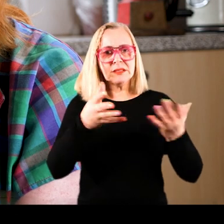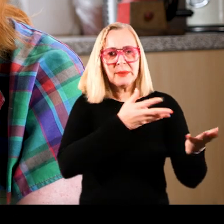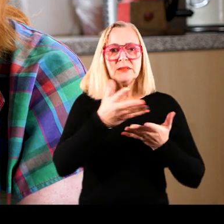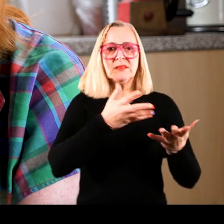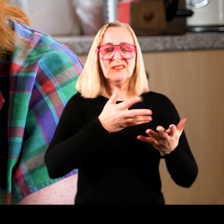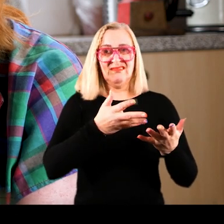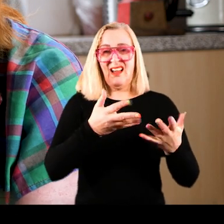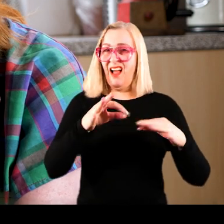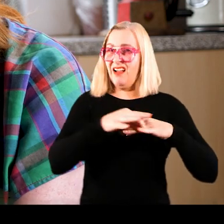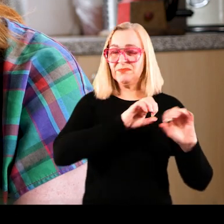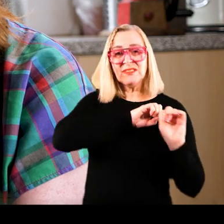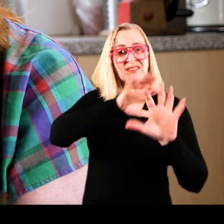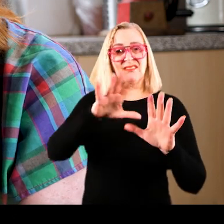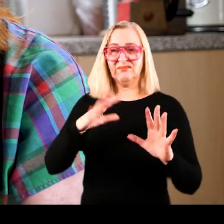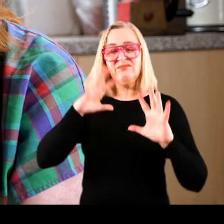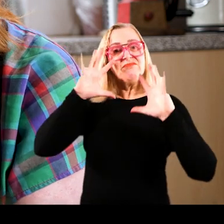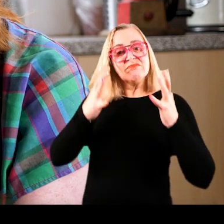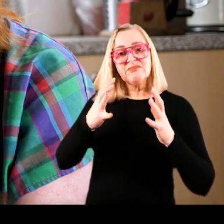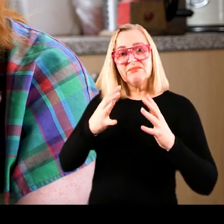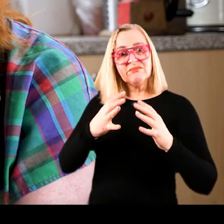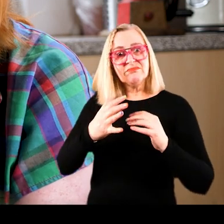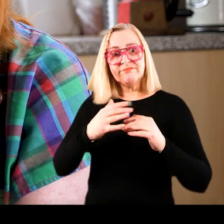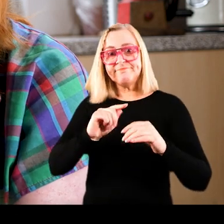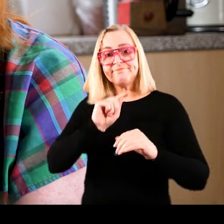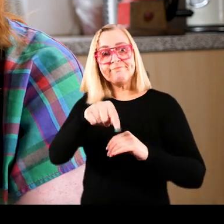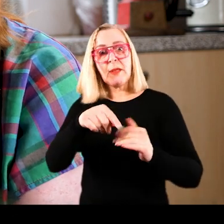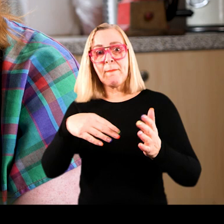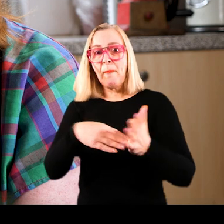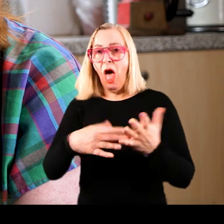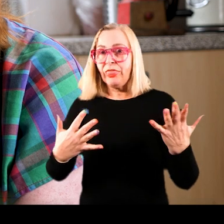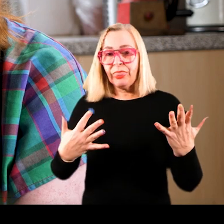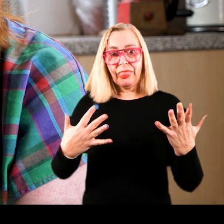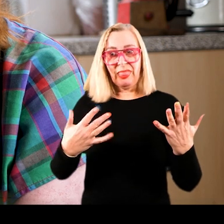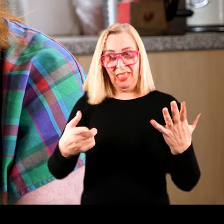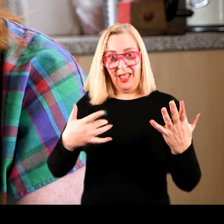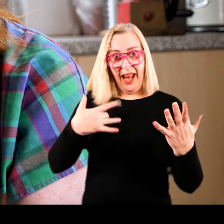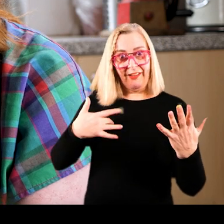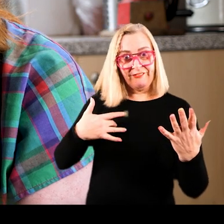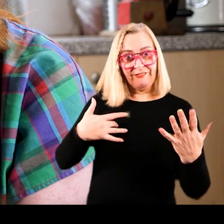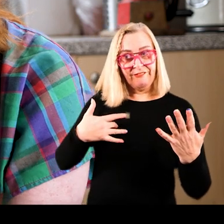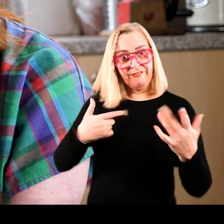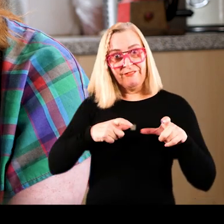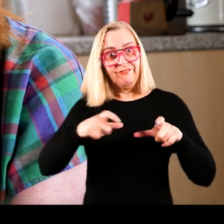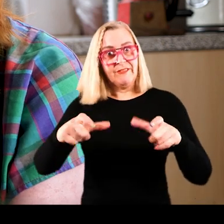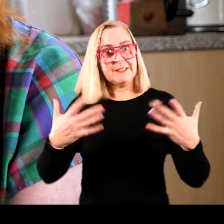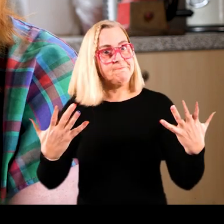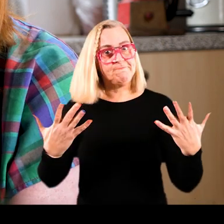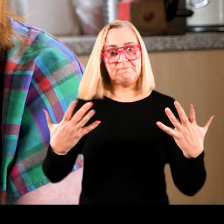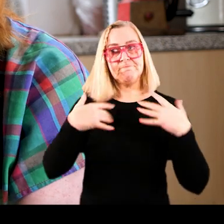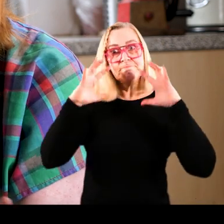she spoke to my husband, and my husband said, look, I'm worried my wife is not going to make it to next month. I am concerned